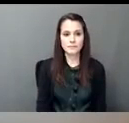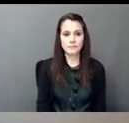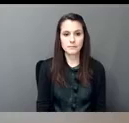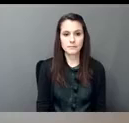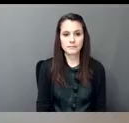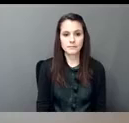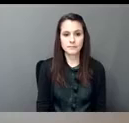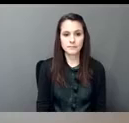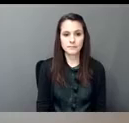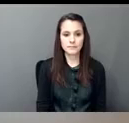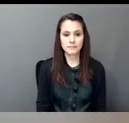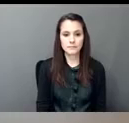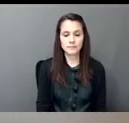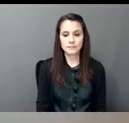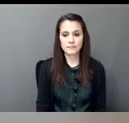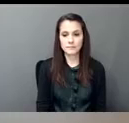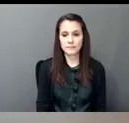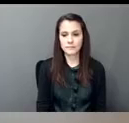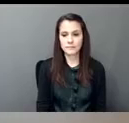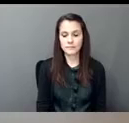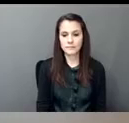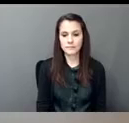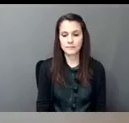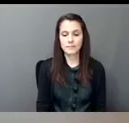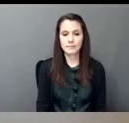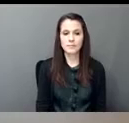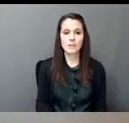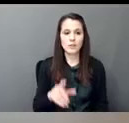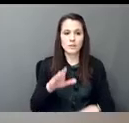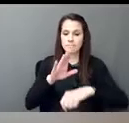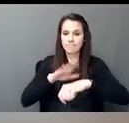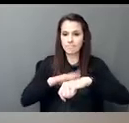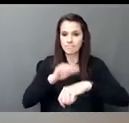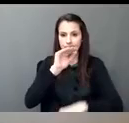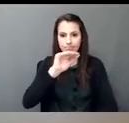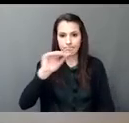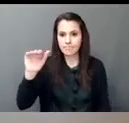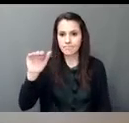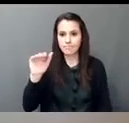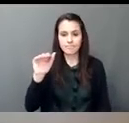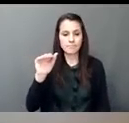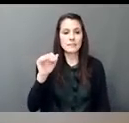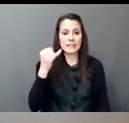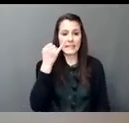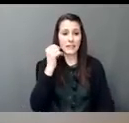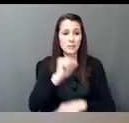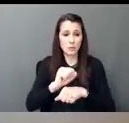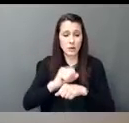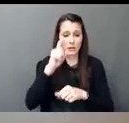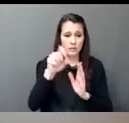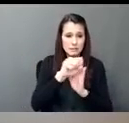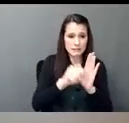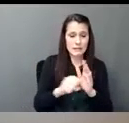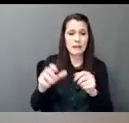Okay. So this is a reminder for everybody. If you work for state or local government, you